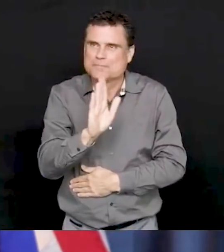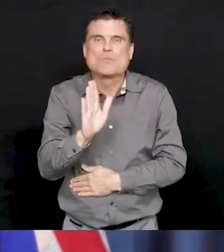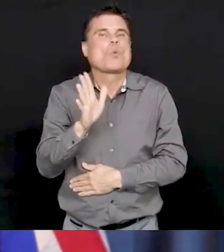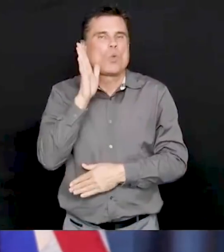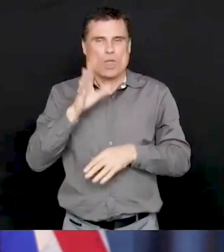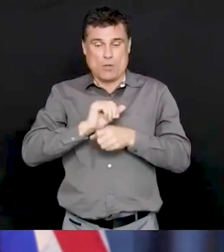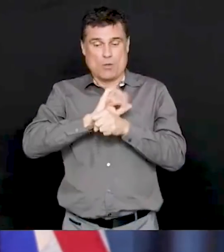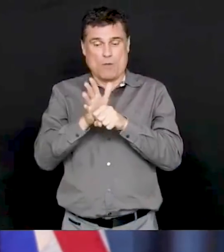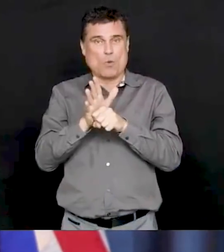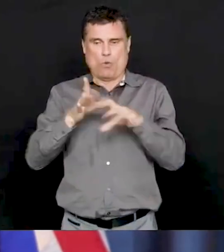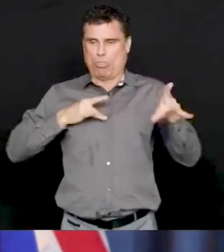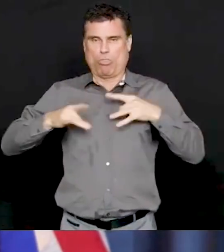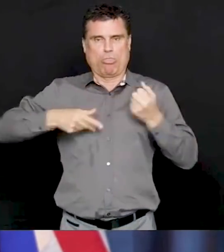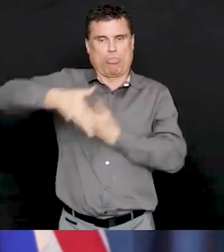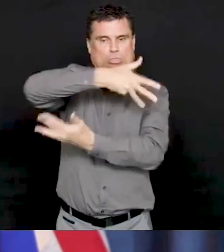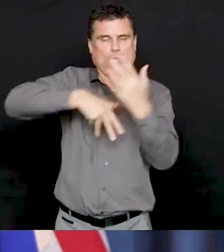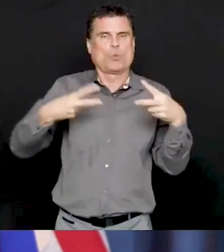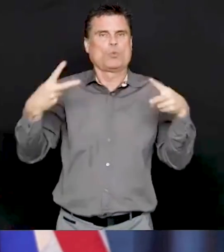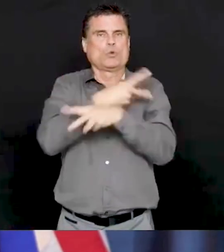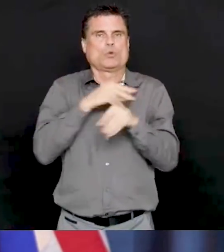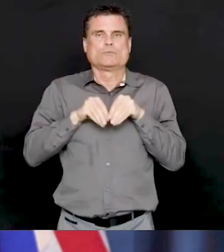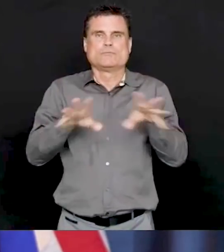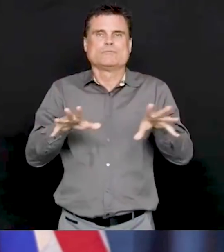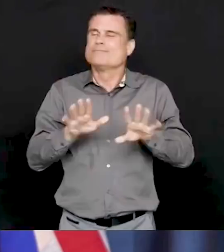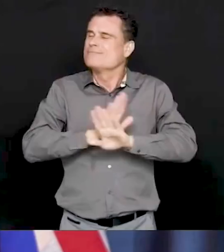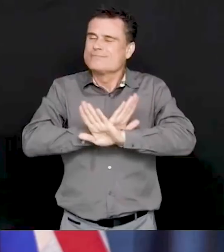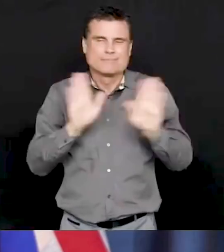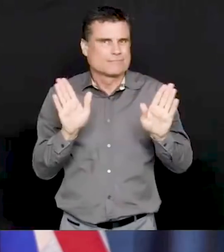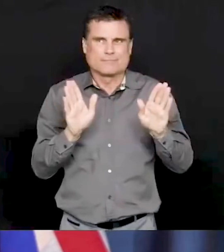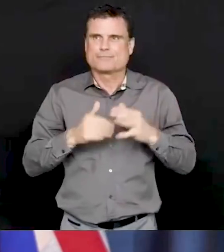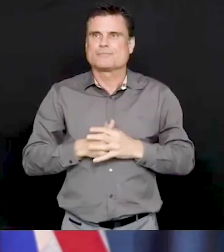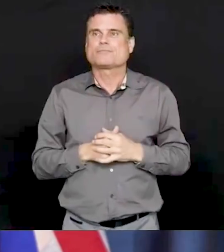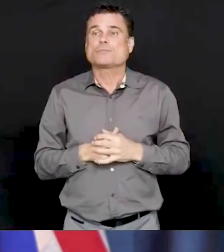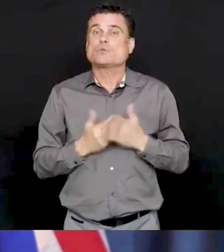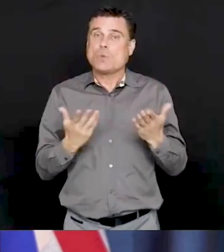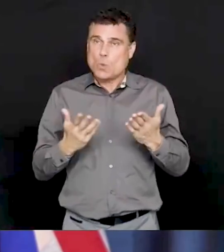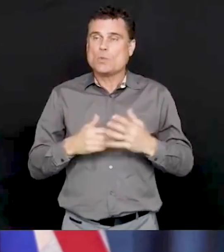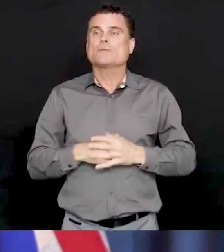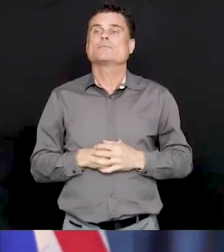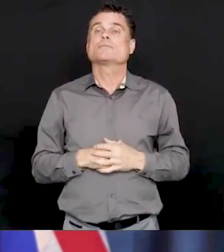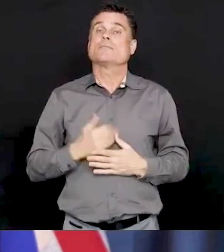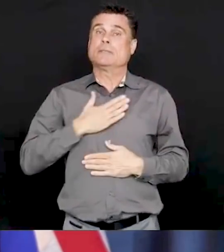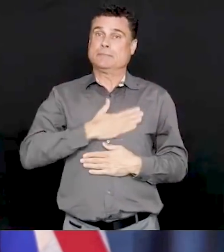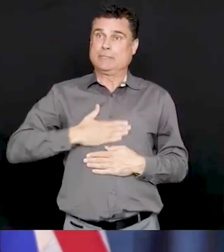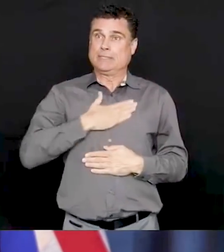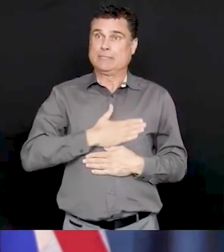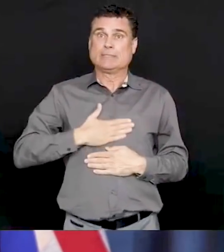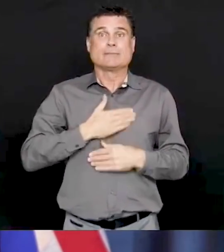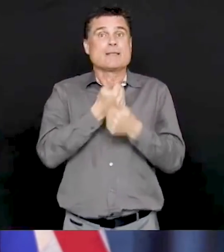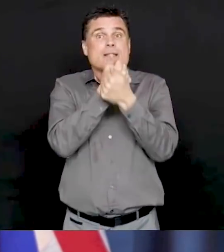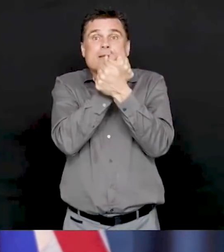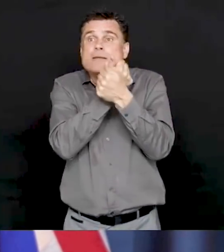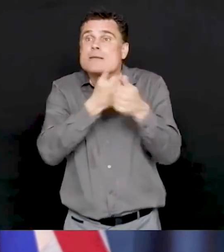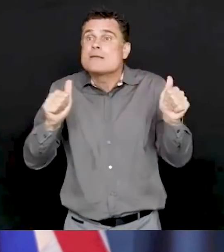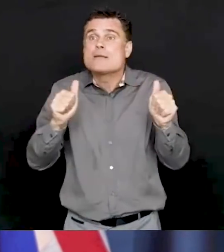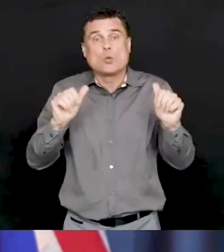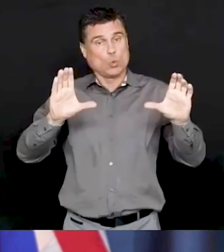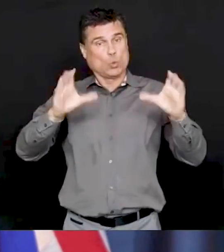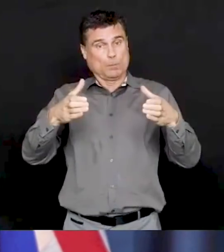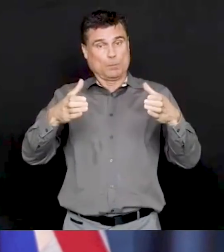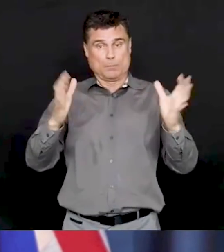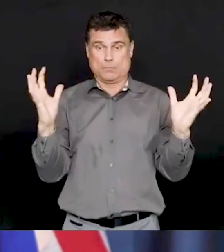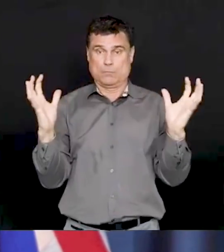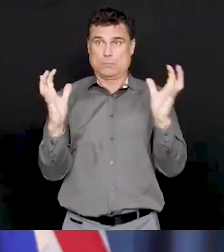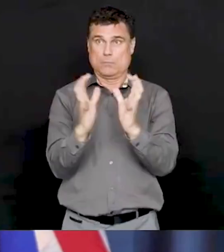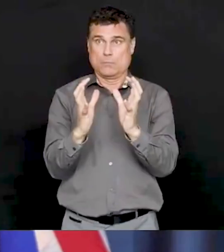I need people to understand that small groups inside are a risk. Small groups and large groups outside